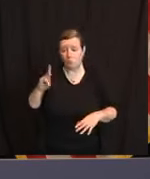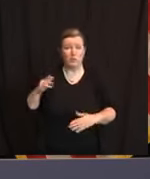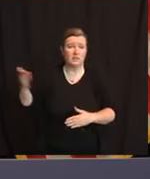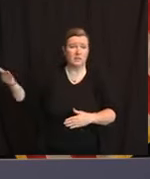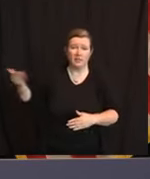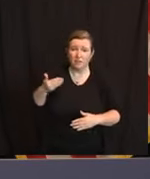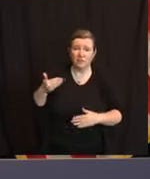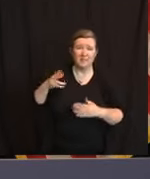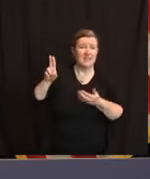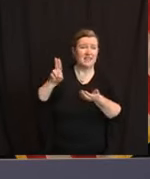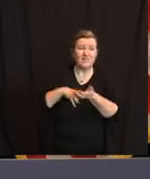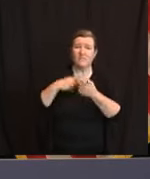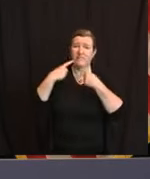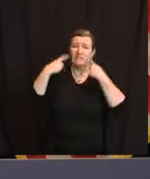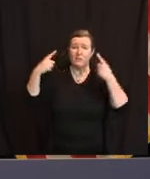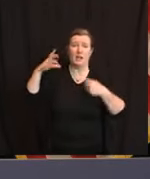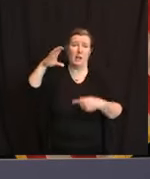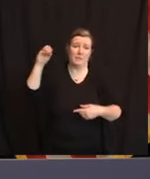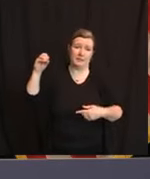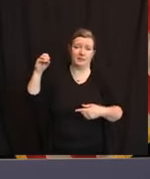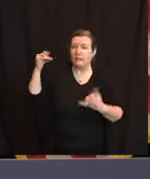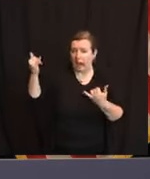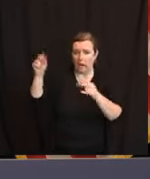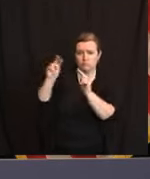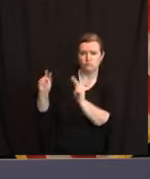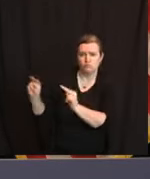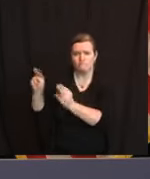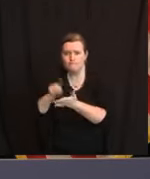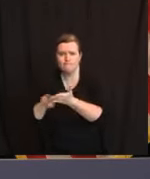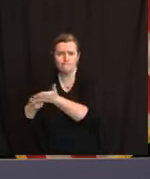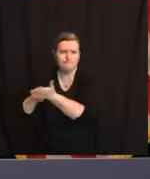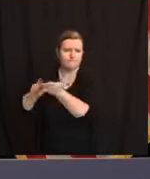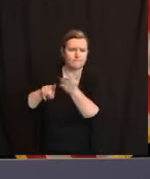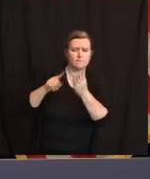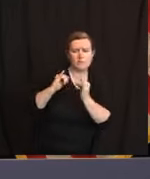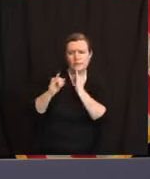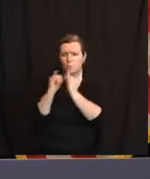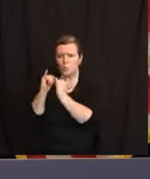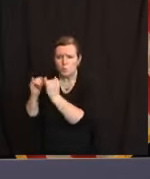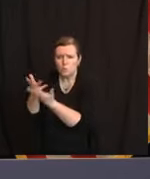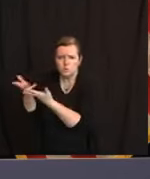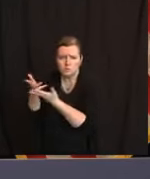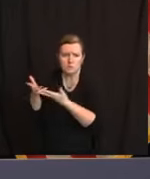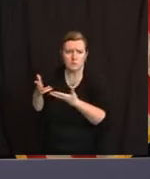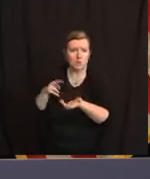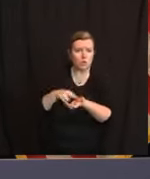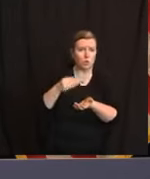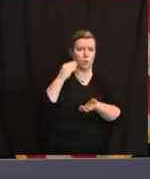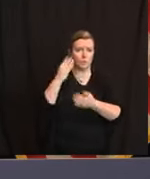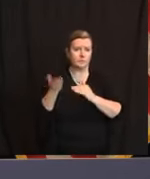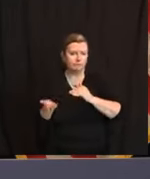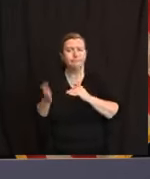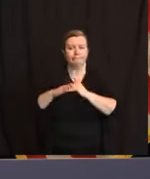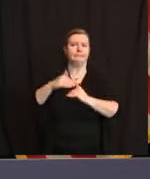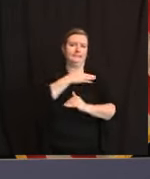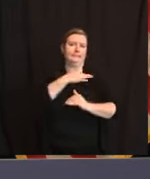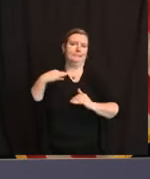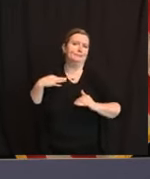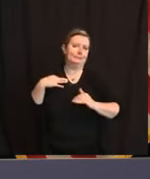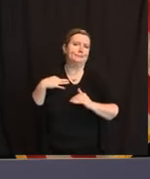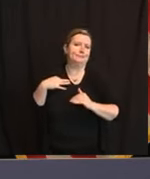right now digging through this whole, they're not only plussing up staffing, they're in there for a reason, to give